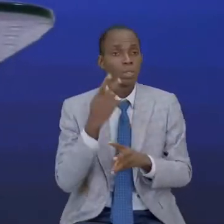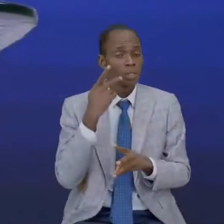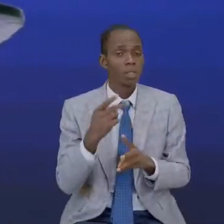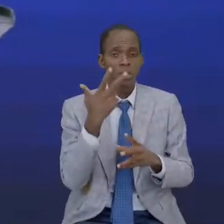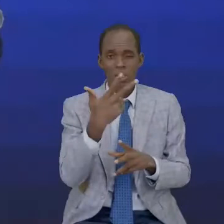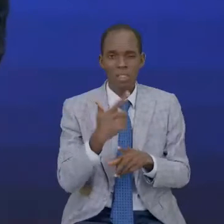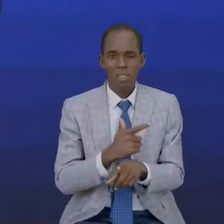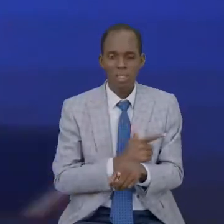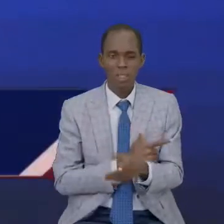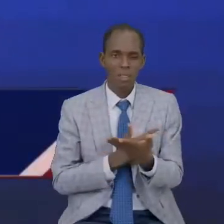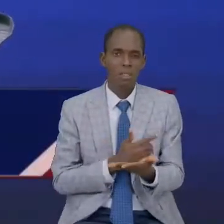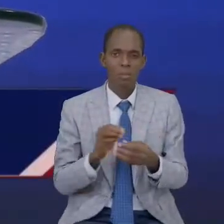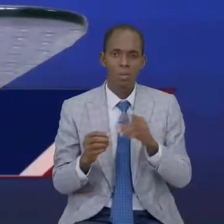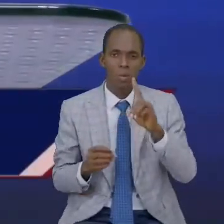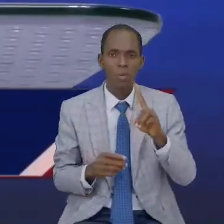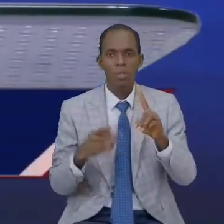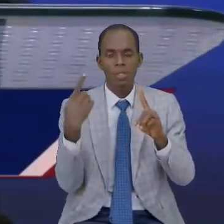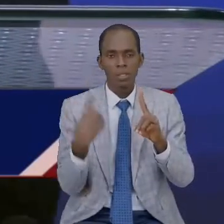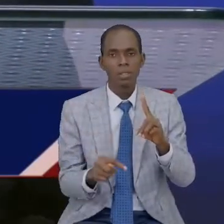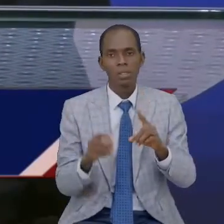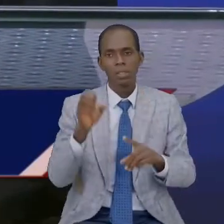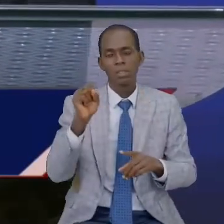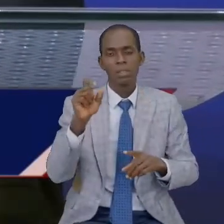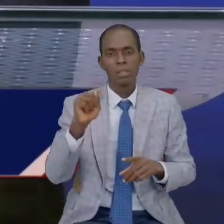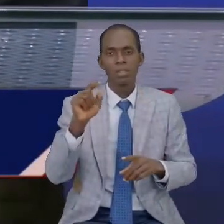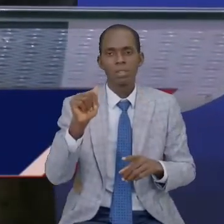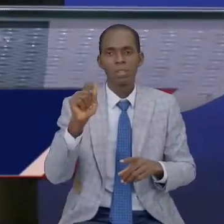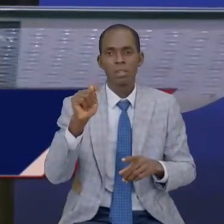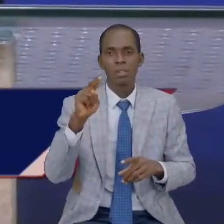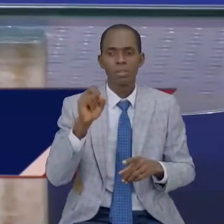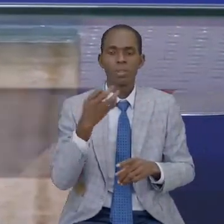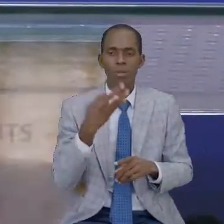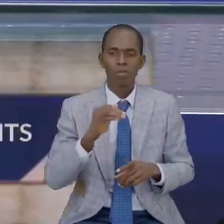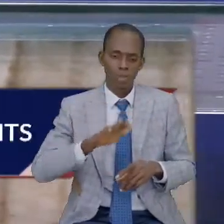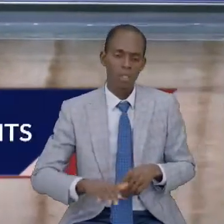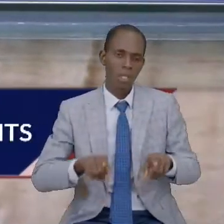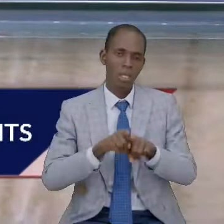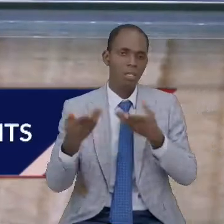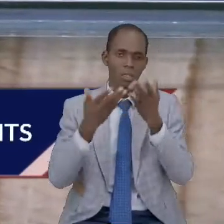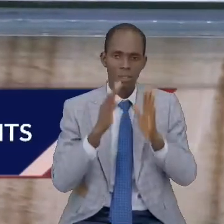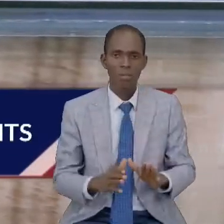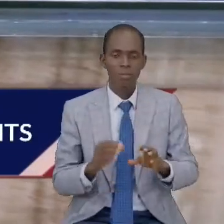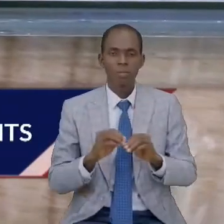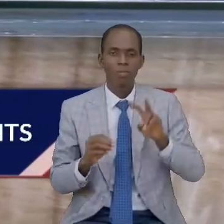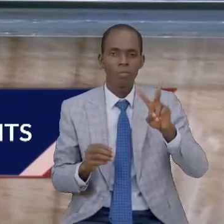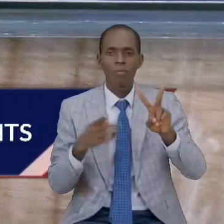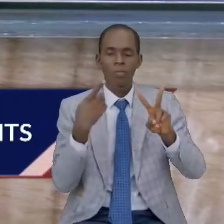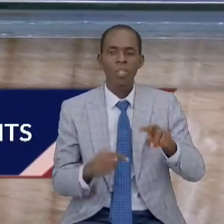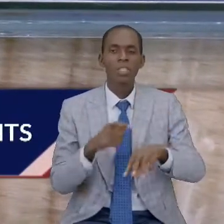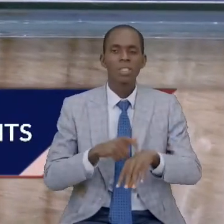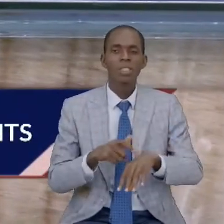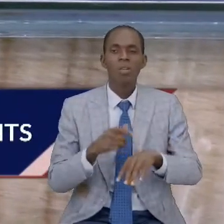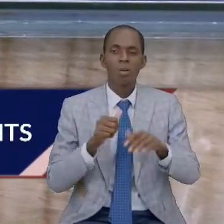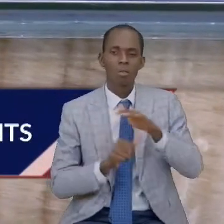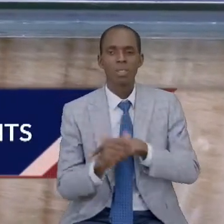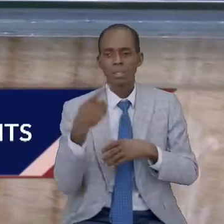one, the status of a child as a servant. Number two, the season under the charge of servants.